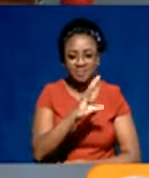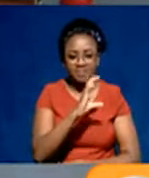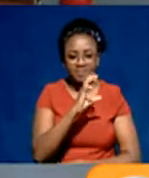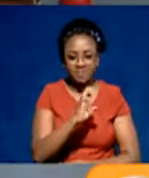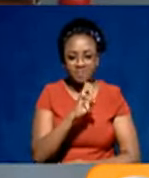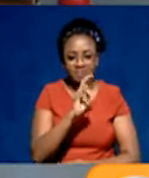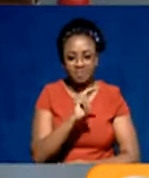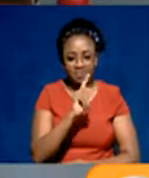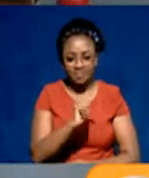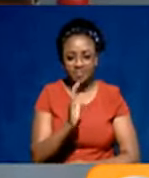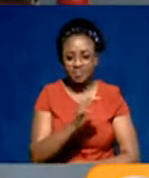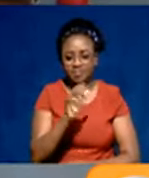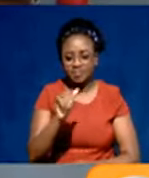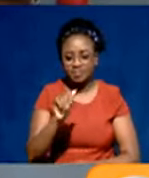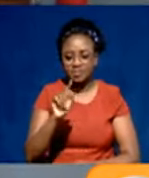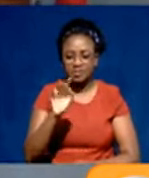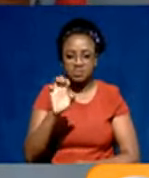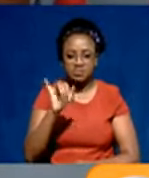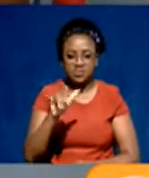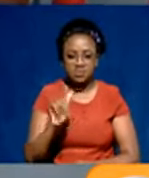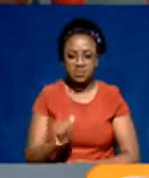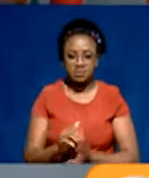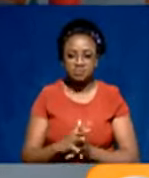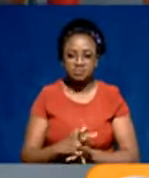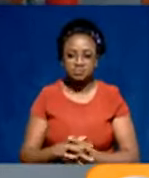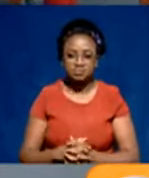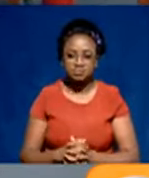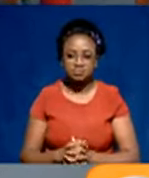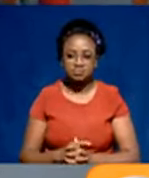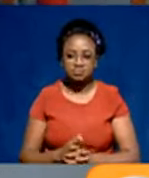Atea. Yes. Very good. Yes. So, it was, I mean, it's you guys.